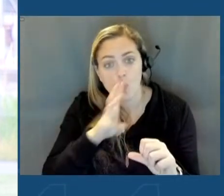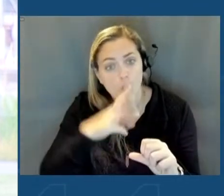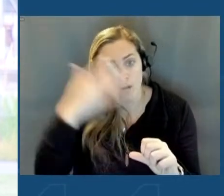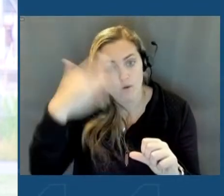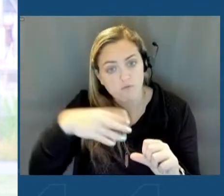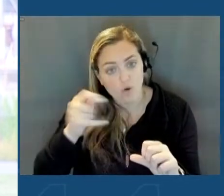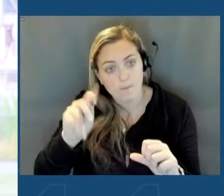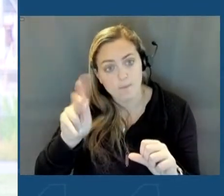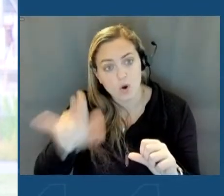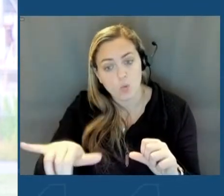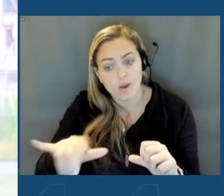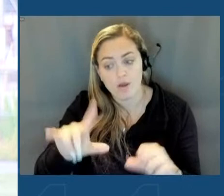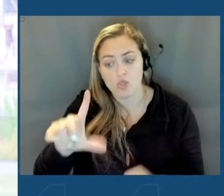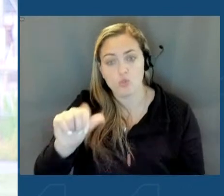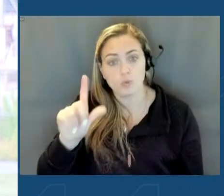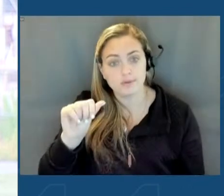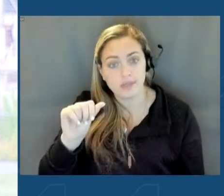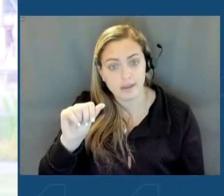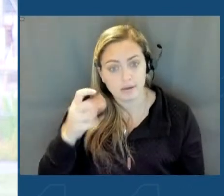on Louisiana Street.